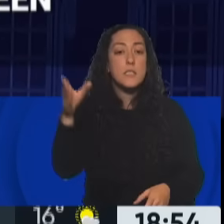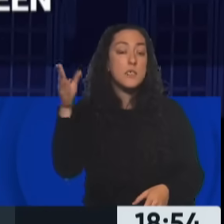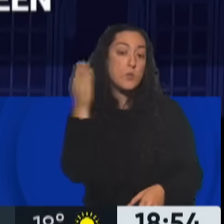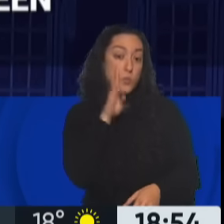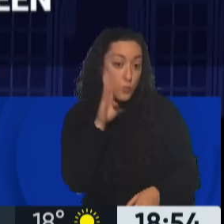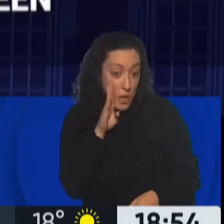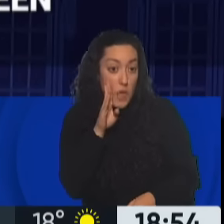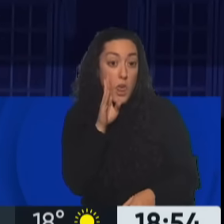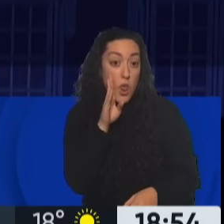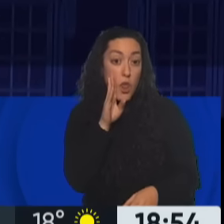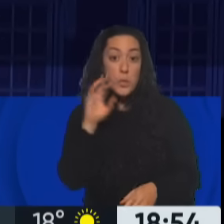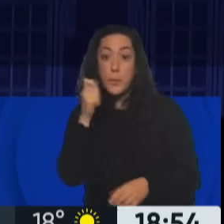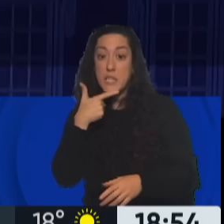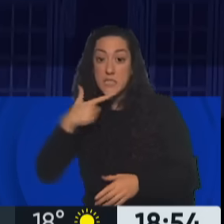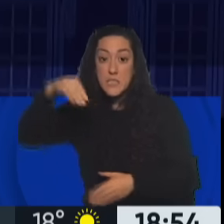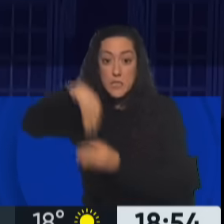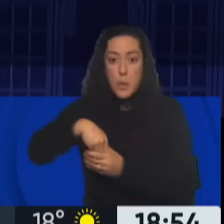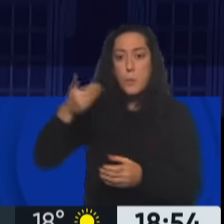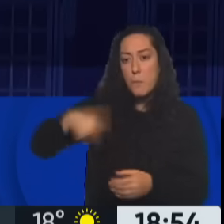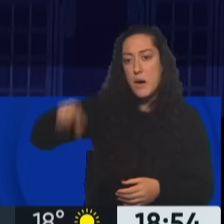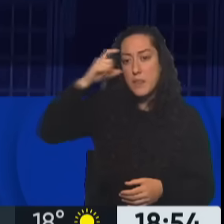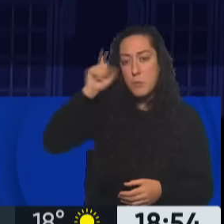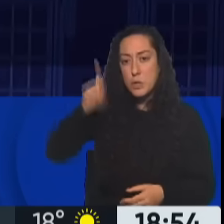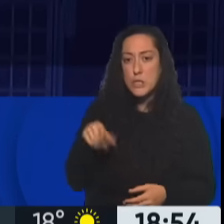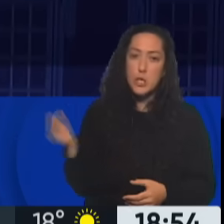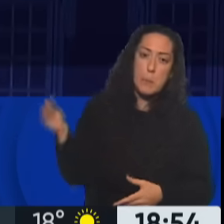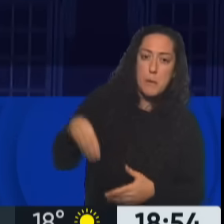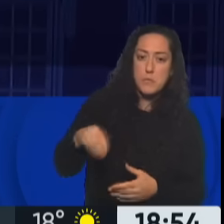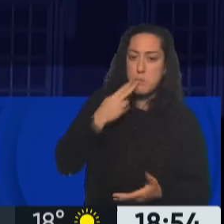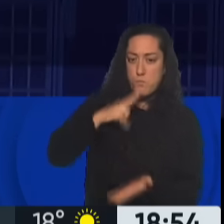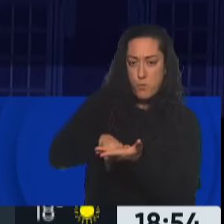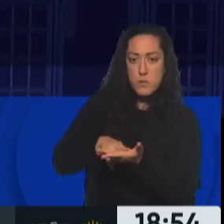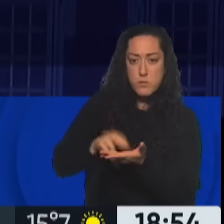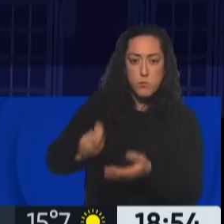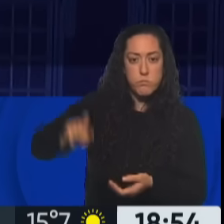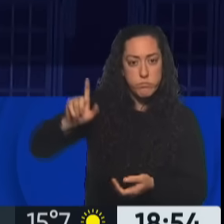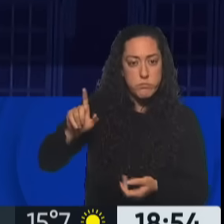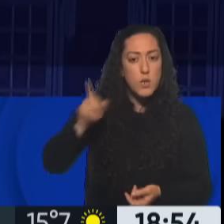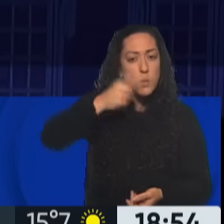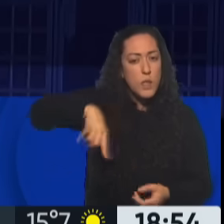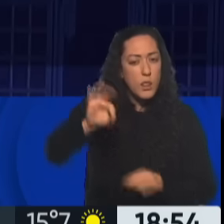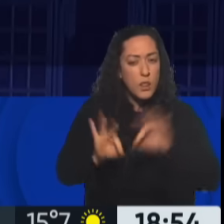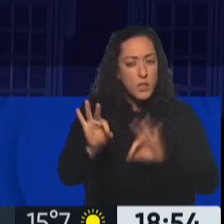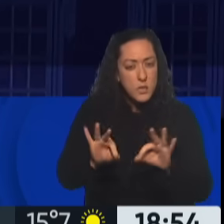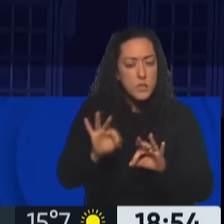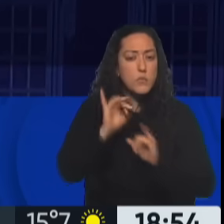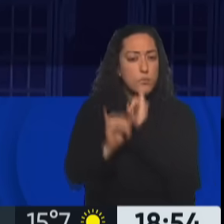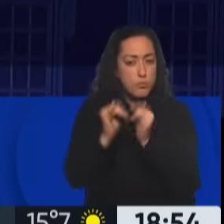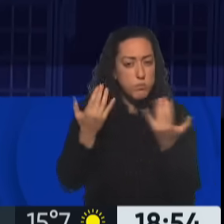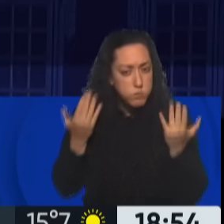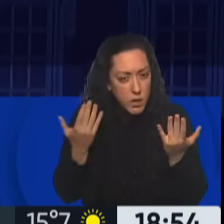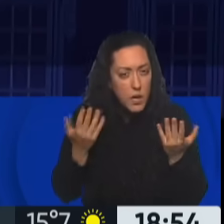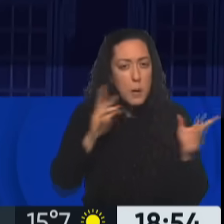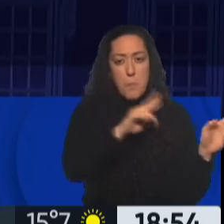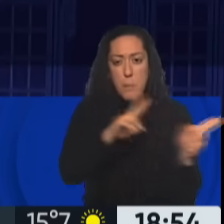anti-American policies of BRICS will be charged with an additional 10% tariff. Can you tell us more details on that? What specific policies is the president